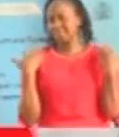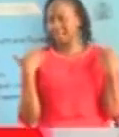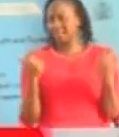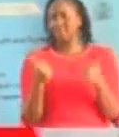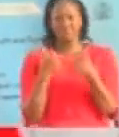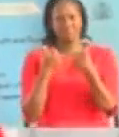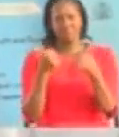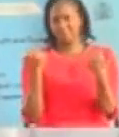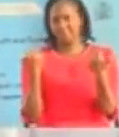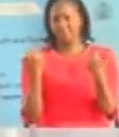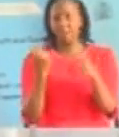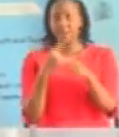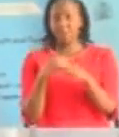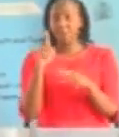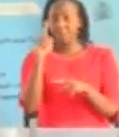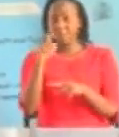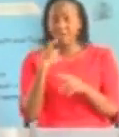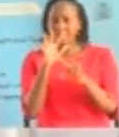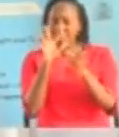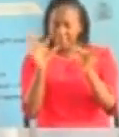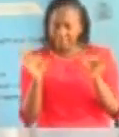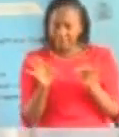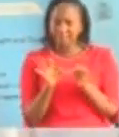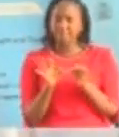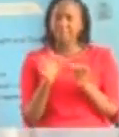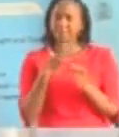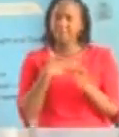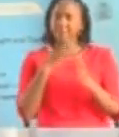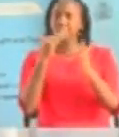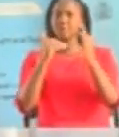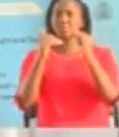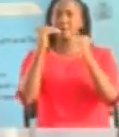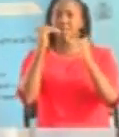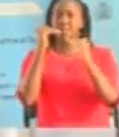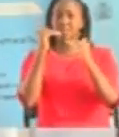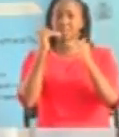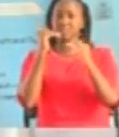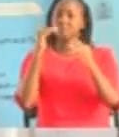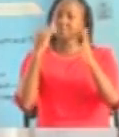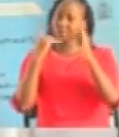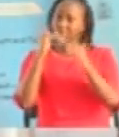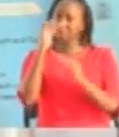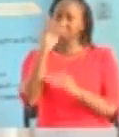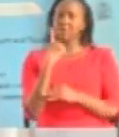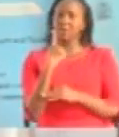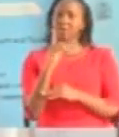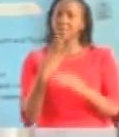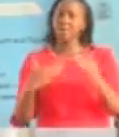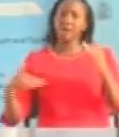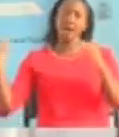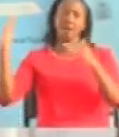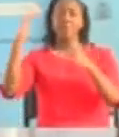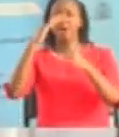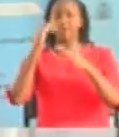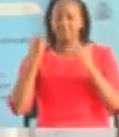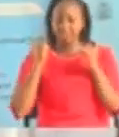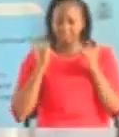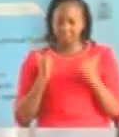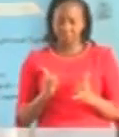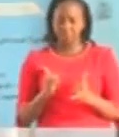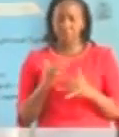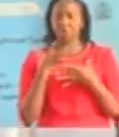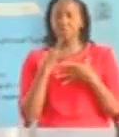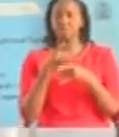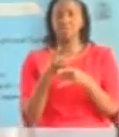However, we should always place our university, the University of Nairobi, above individual interests.